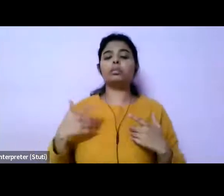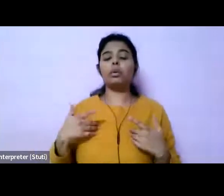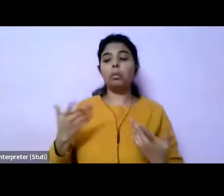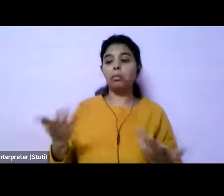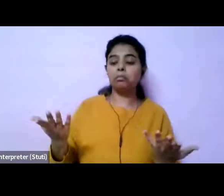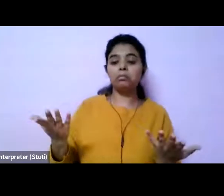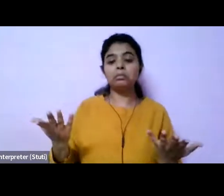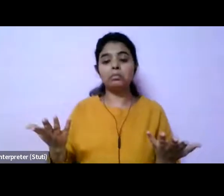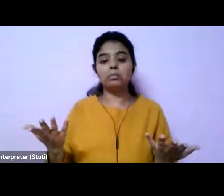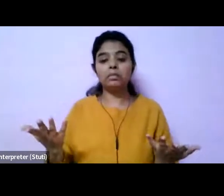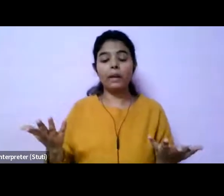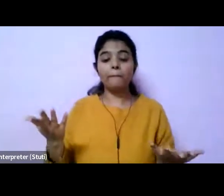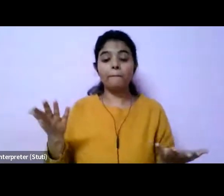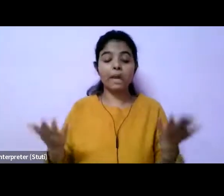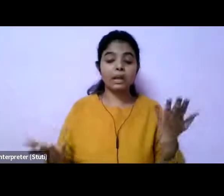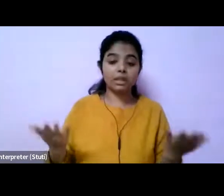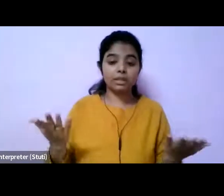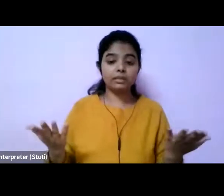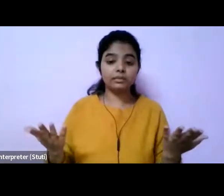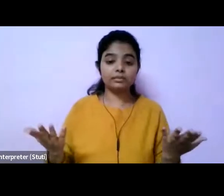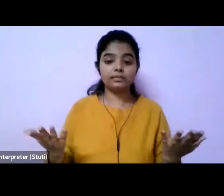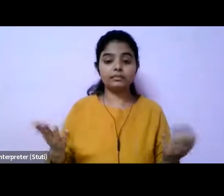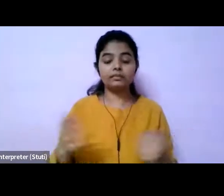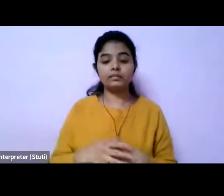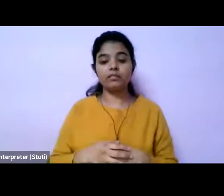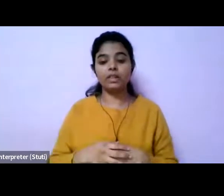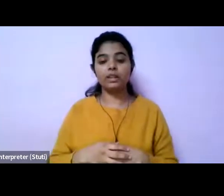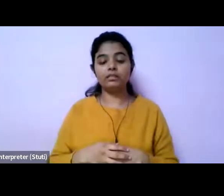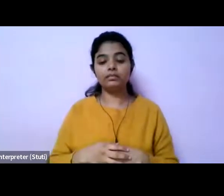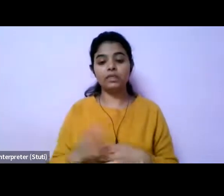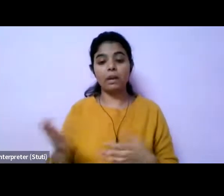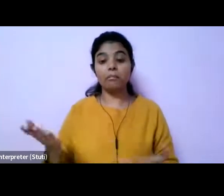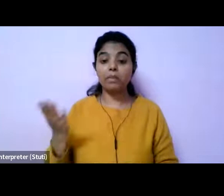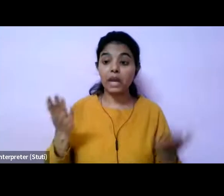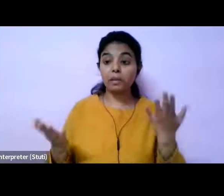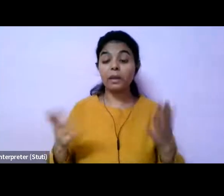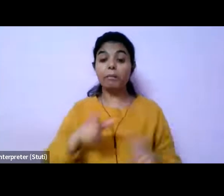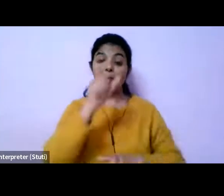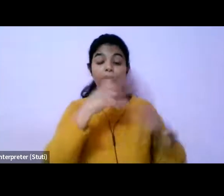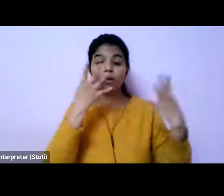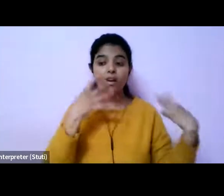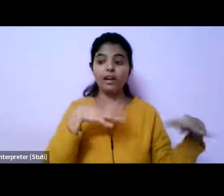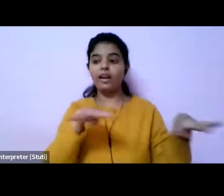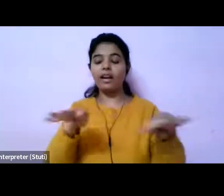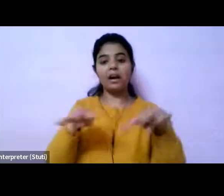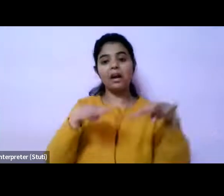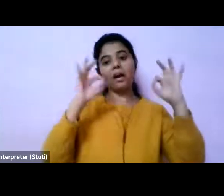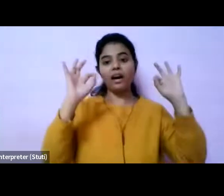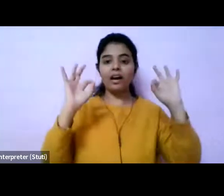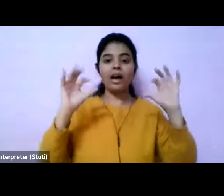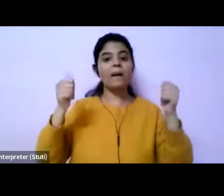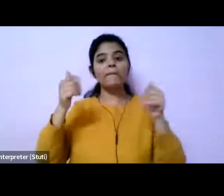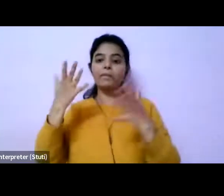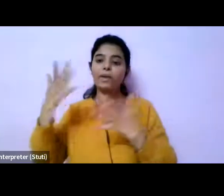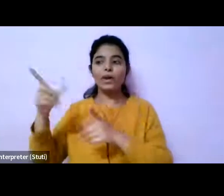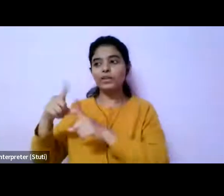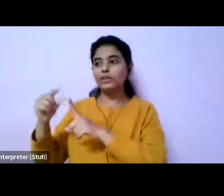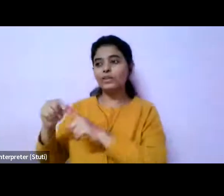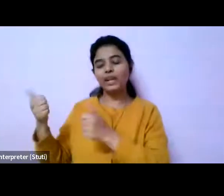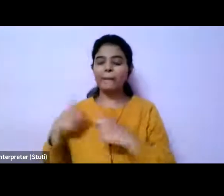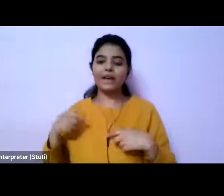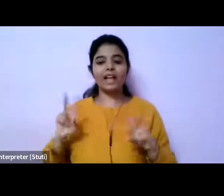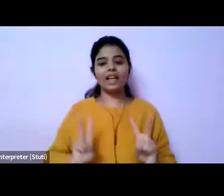something that would bring me to attention for doing something which is aberrant, which is